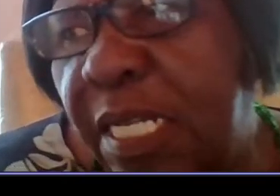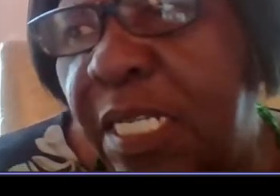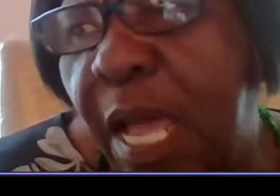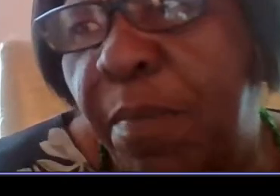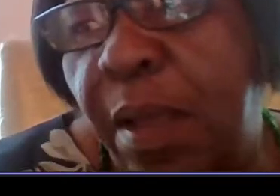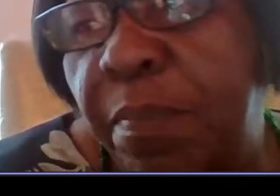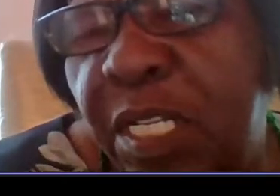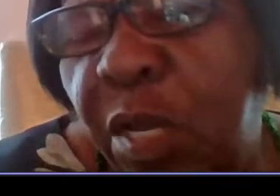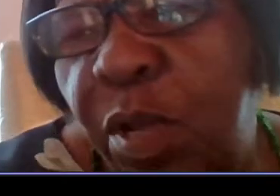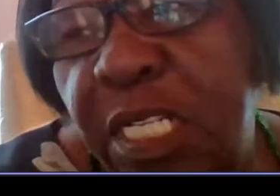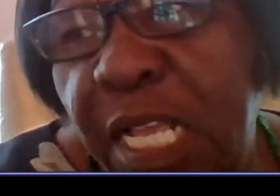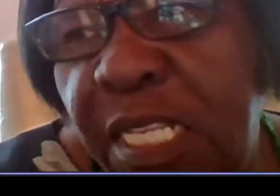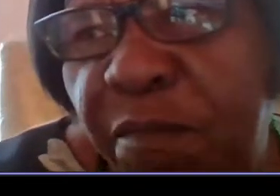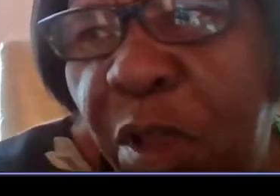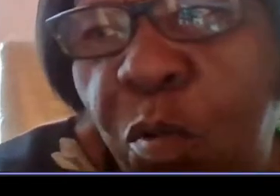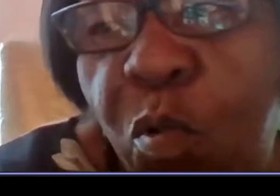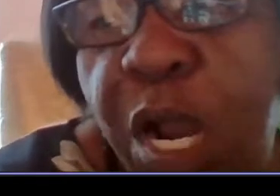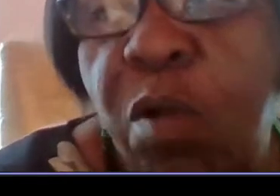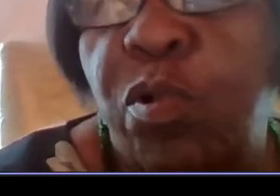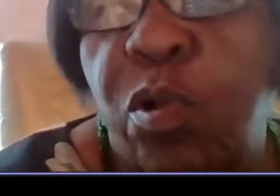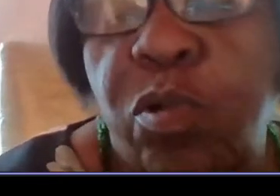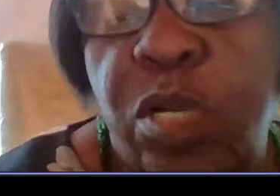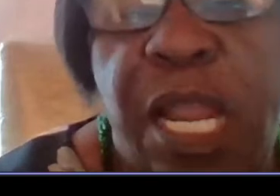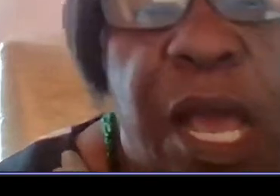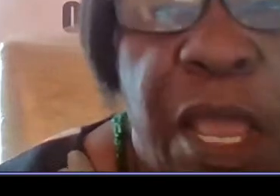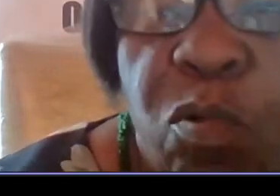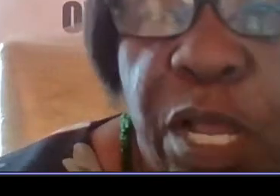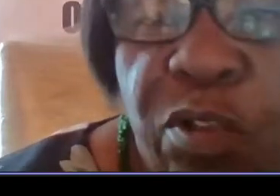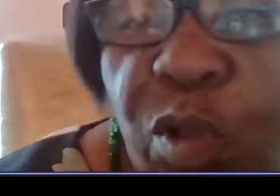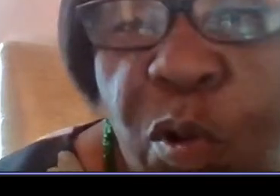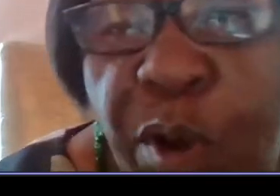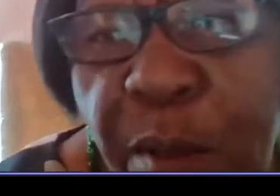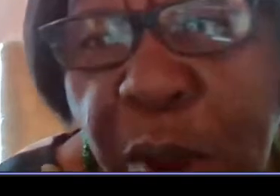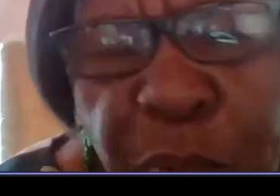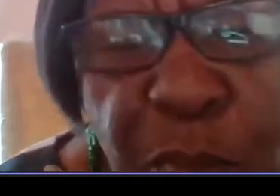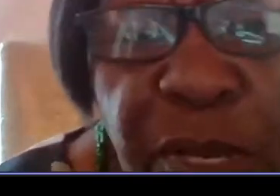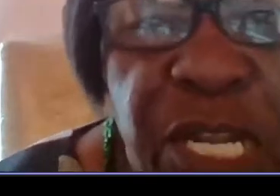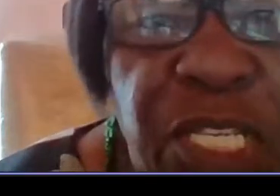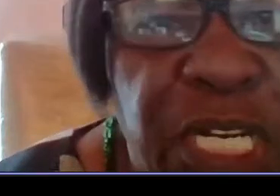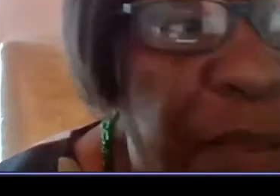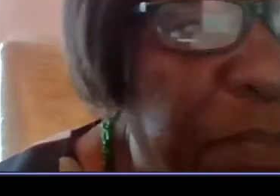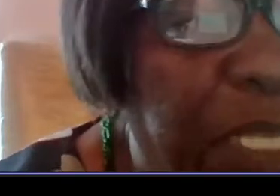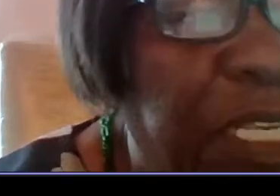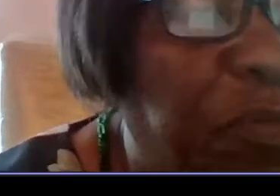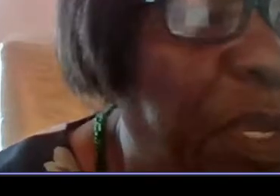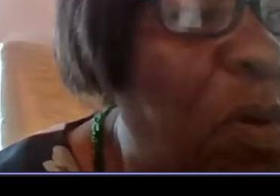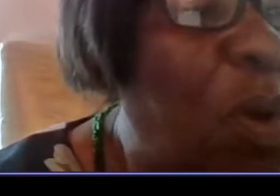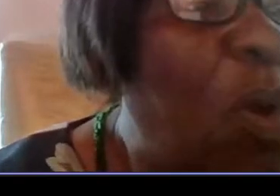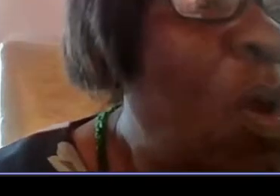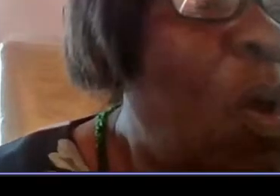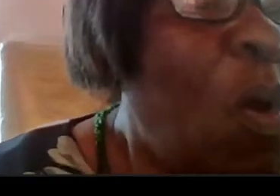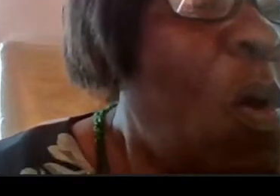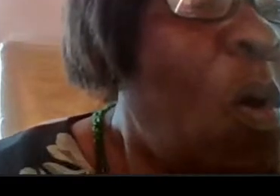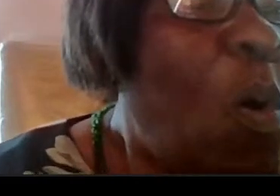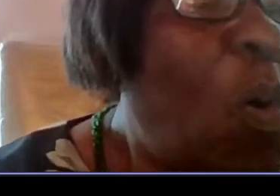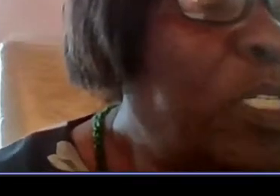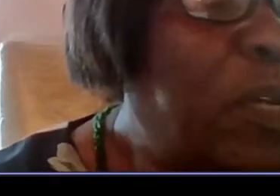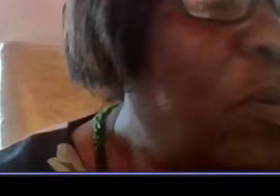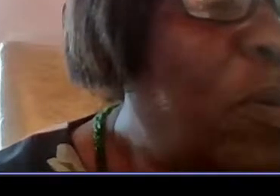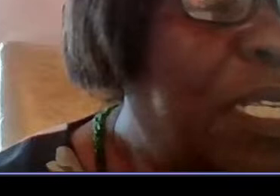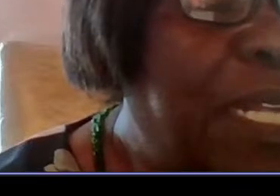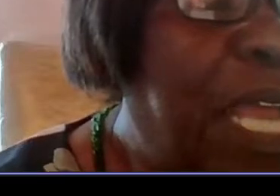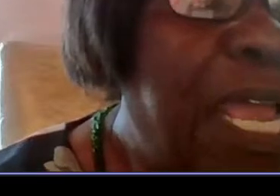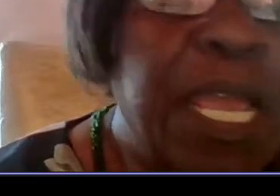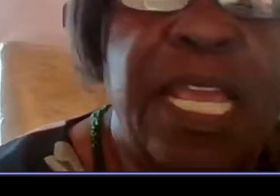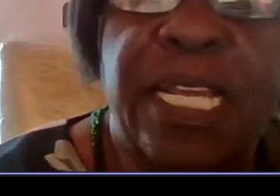sihlalo ngesikhathi sihamba lapha eThekwini sasifika kuNkanku Road la ekungeniswa khona abaphuma kwi-transit camp yaseSpring.